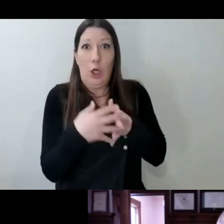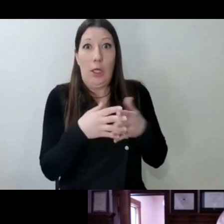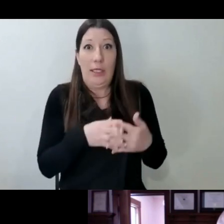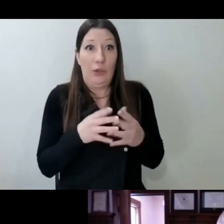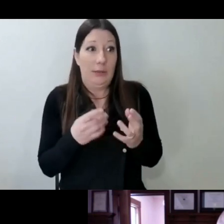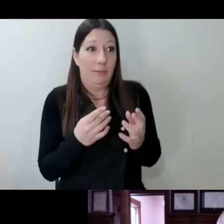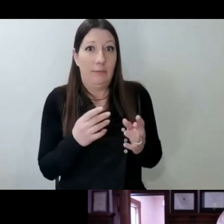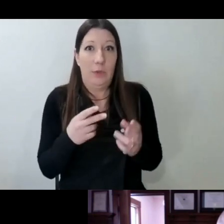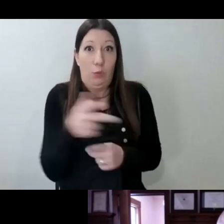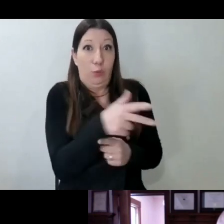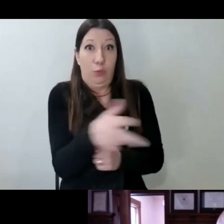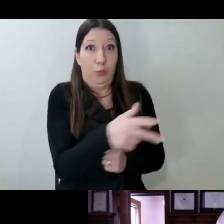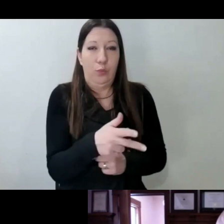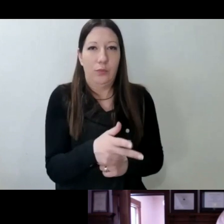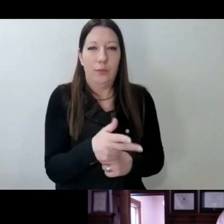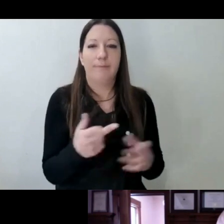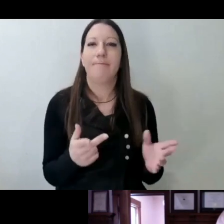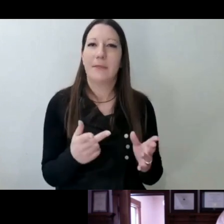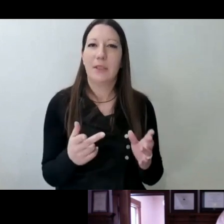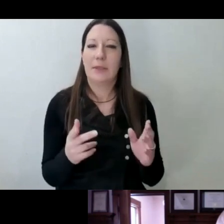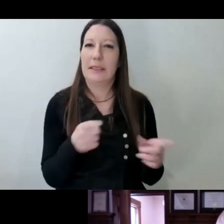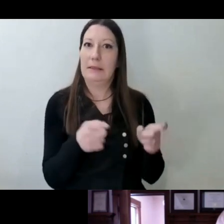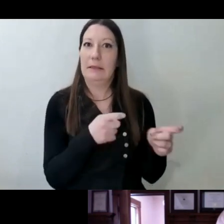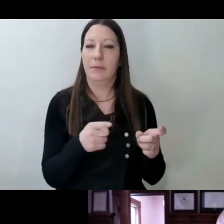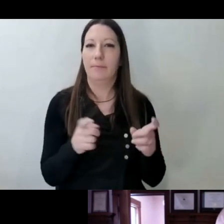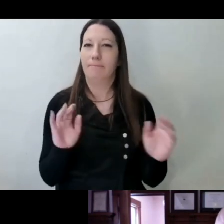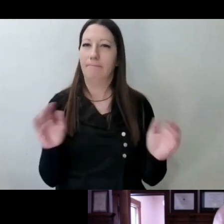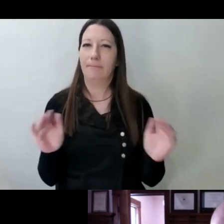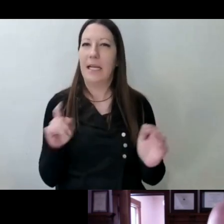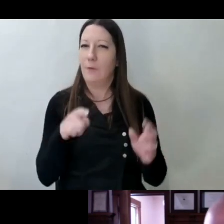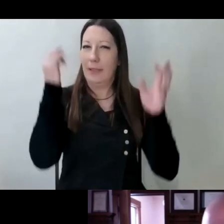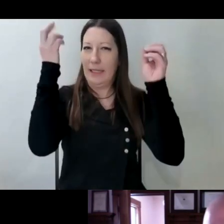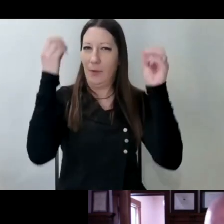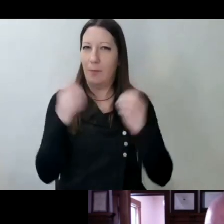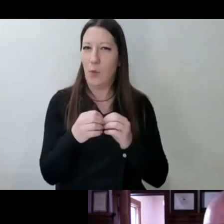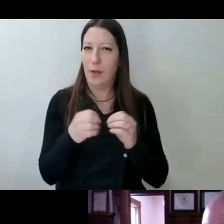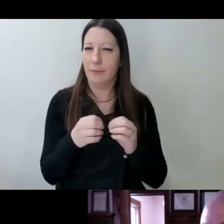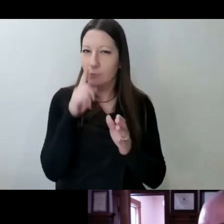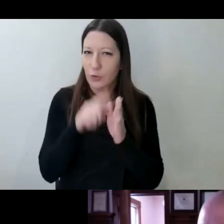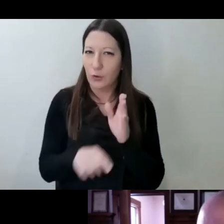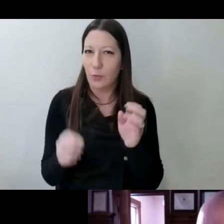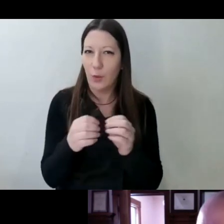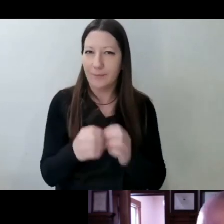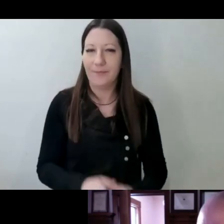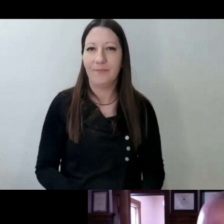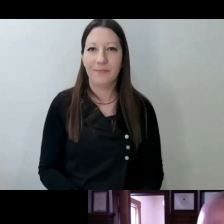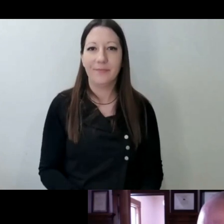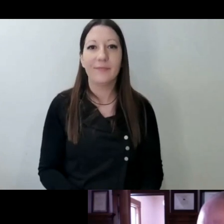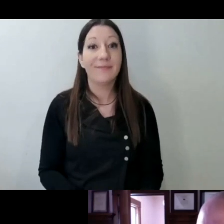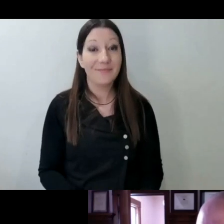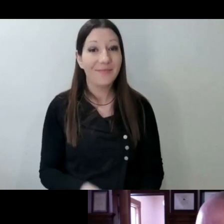is a great question and for sure something I'll have to think about. Thank you so much. I have another